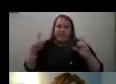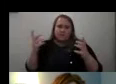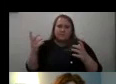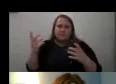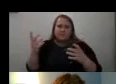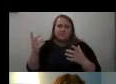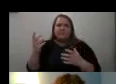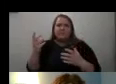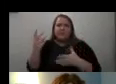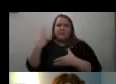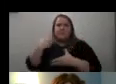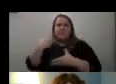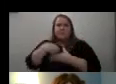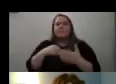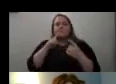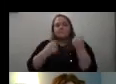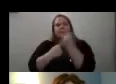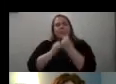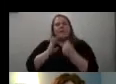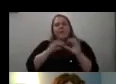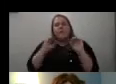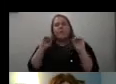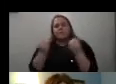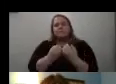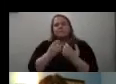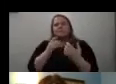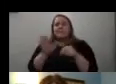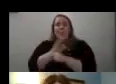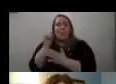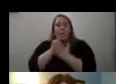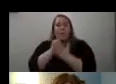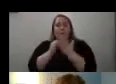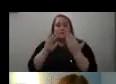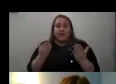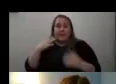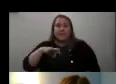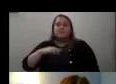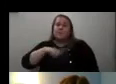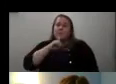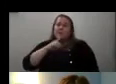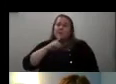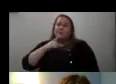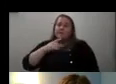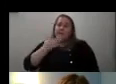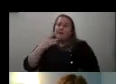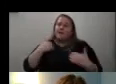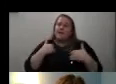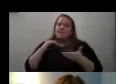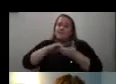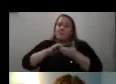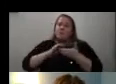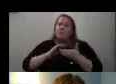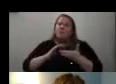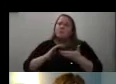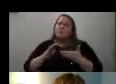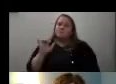and for the support, you know, of our organizations and really the whole arts community in Pittsburgh. We are fortunate here to have partners like the Ballet to